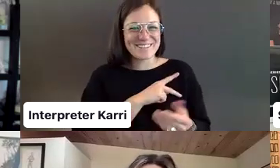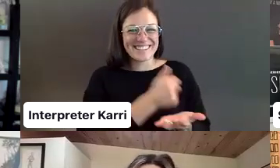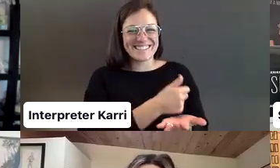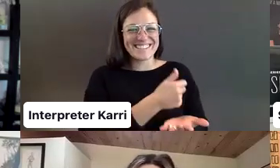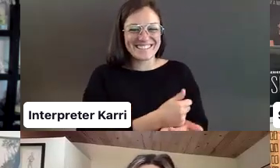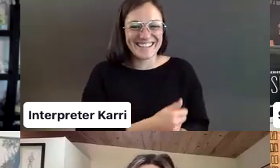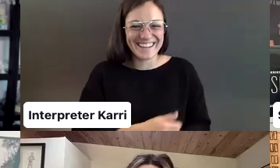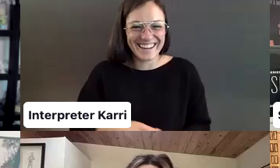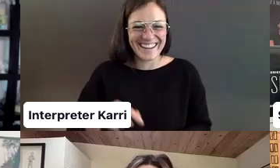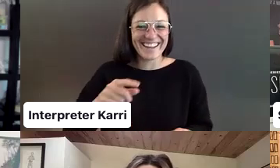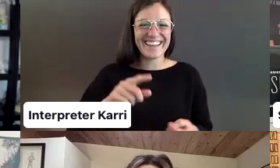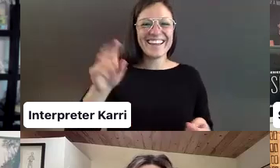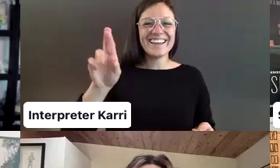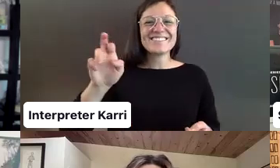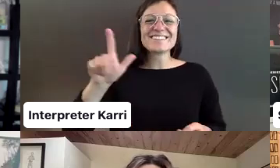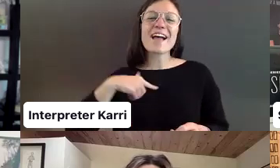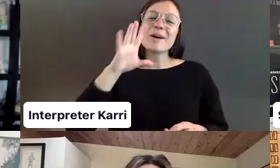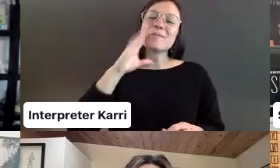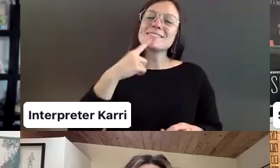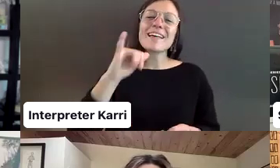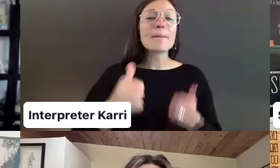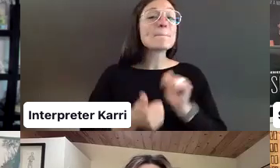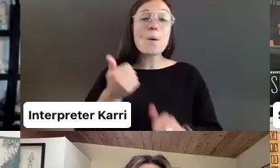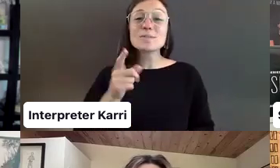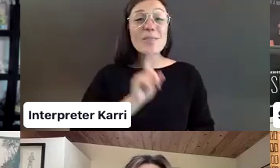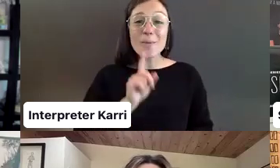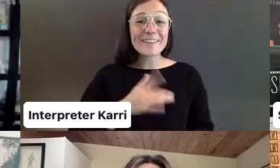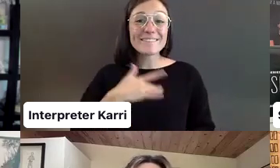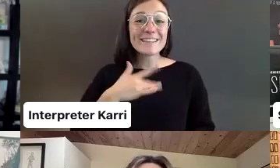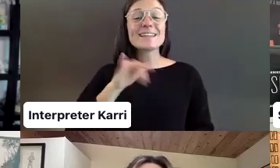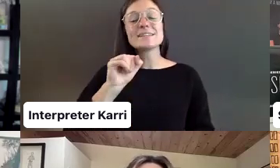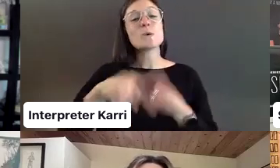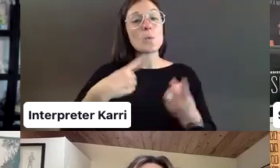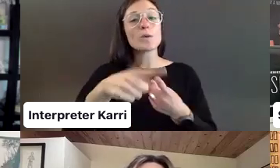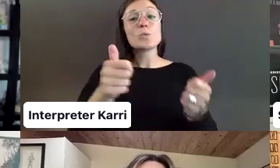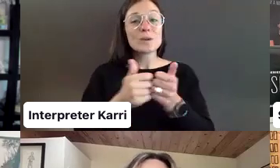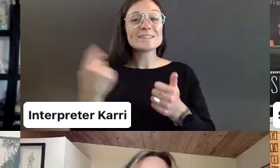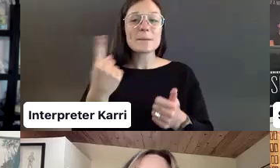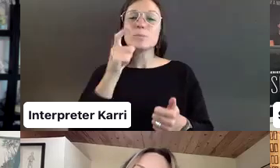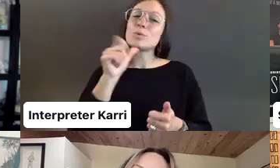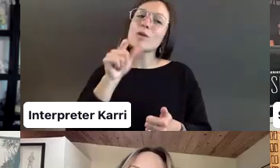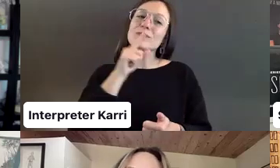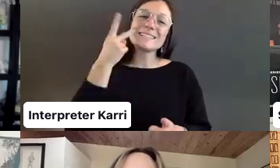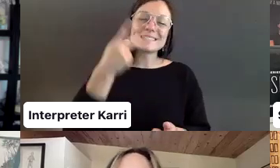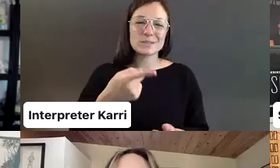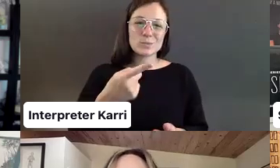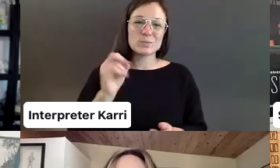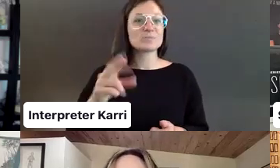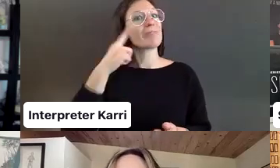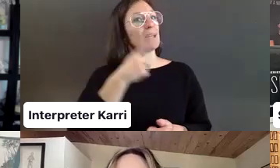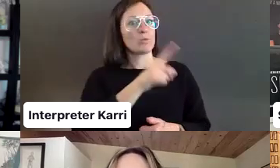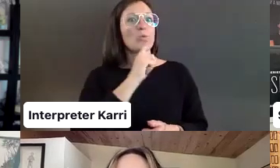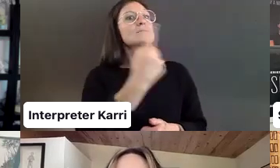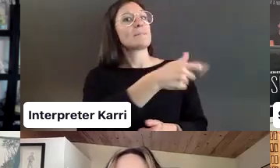I will say, I think like the loneliest feeling is when you're with someone who doesn't see you or thinks you're something else.